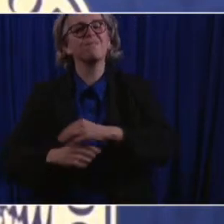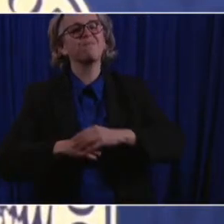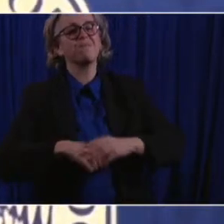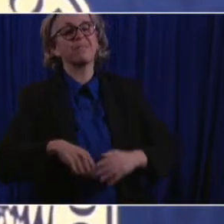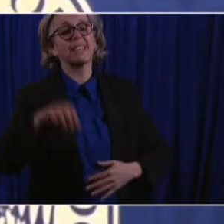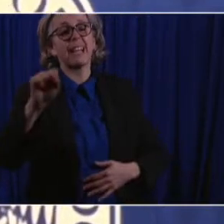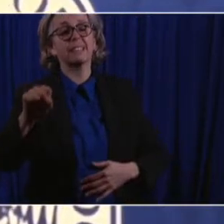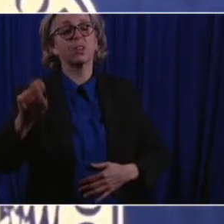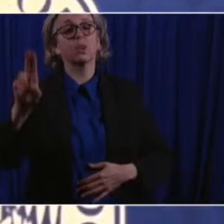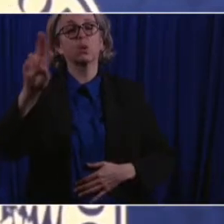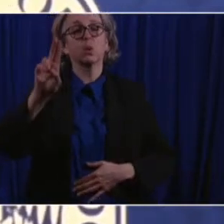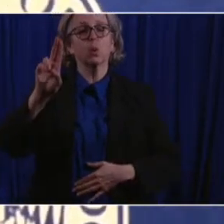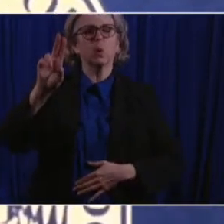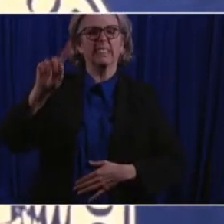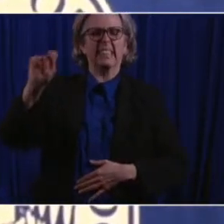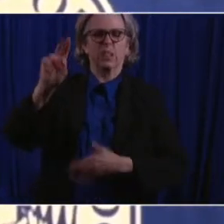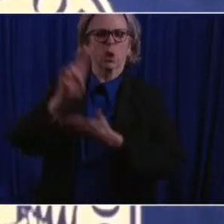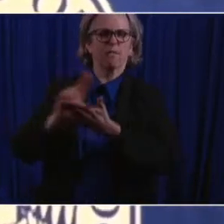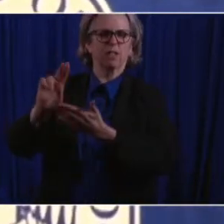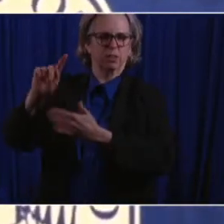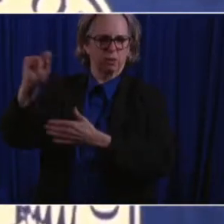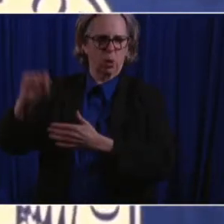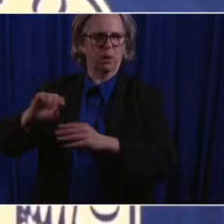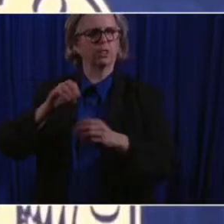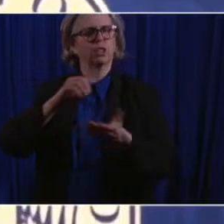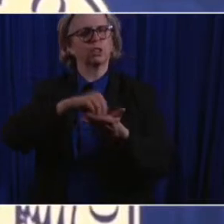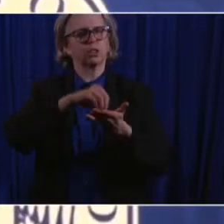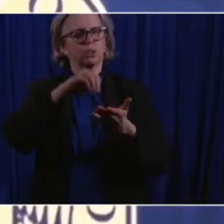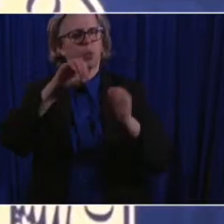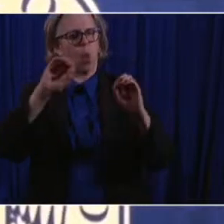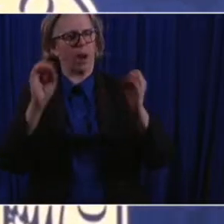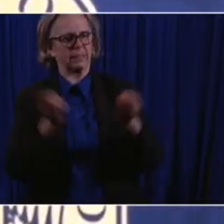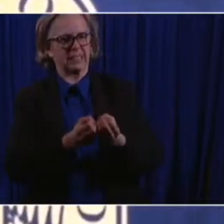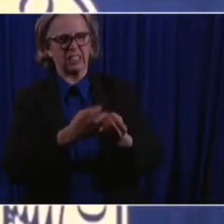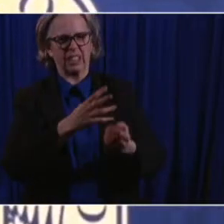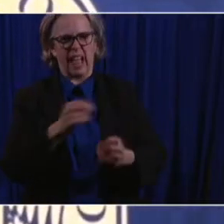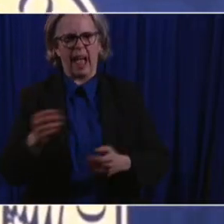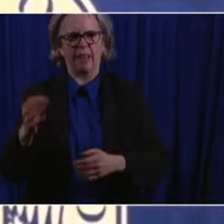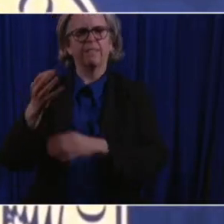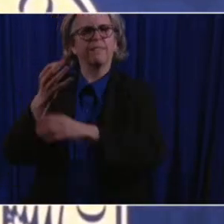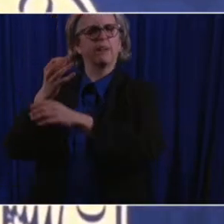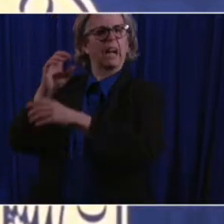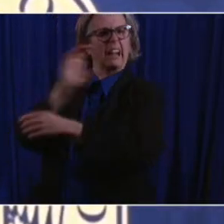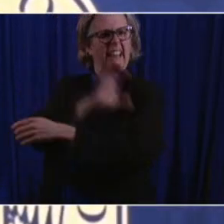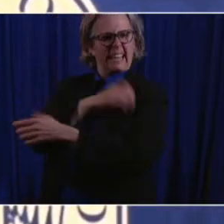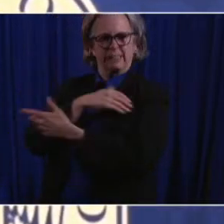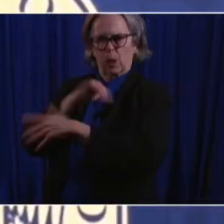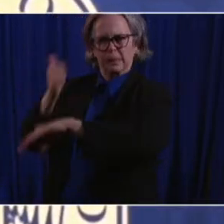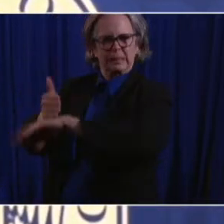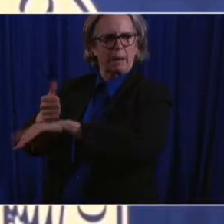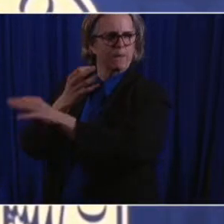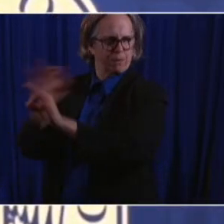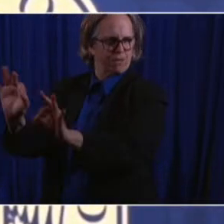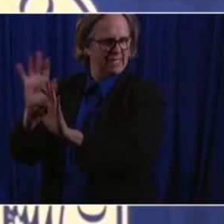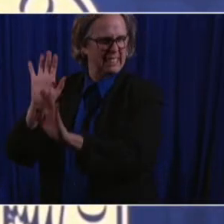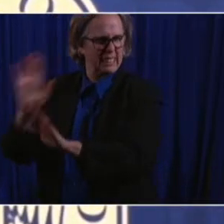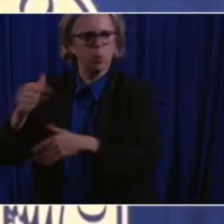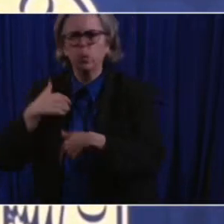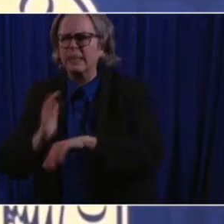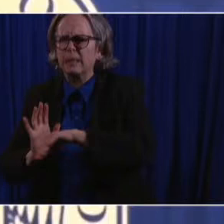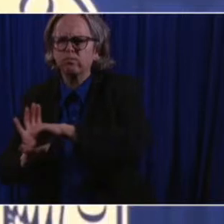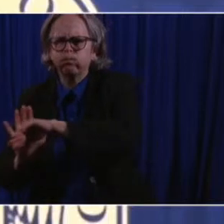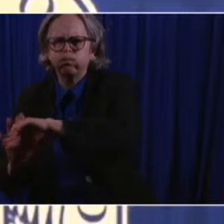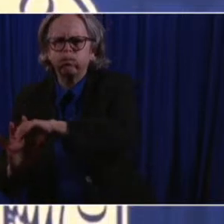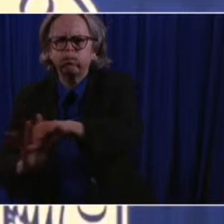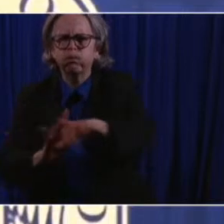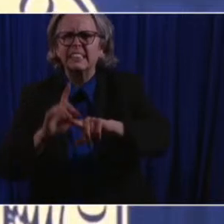community care clinic, which is a free clinic for the public, we've been going to schools. We go to Escuela Smart School on the